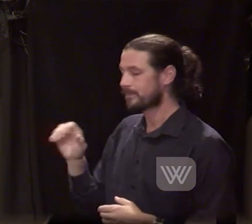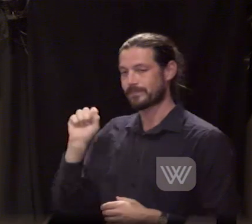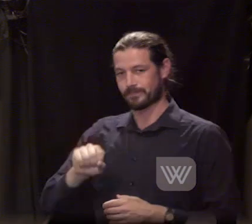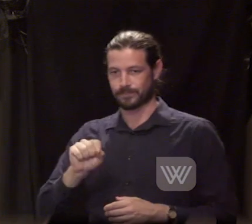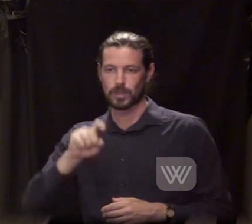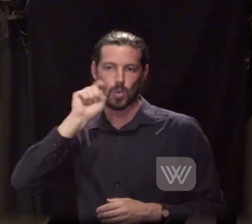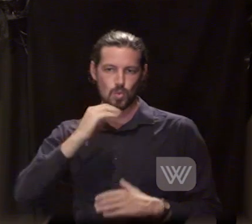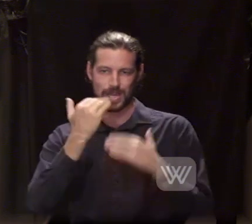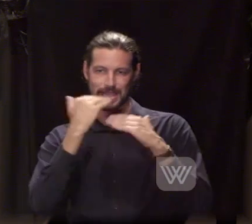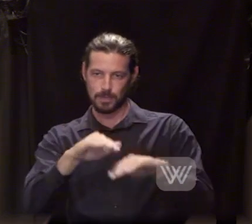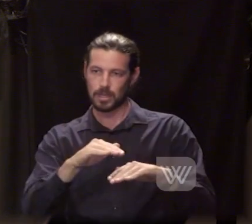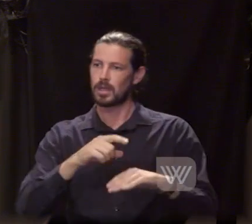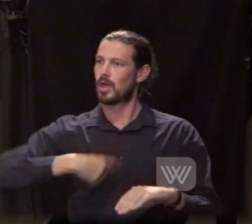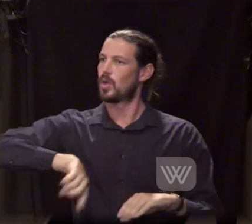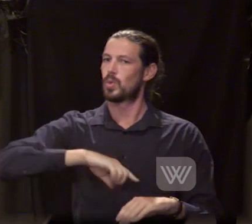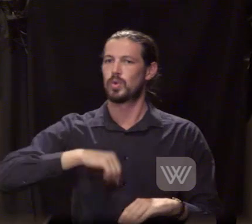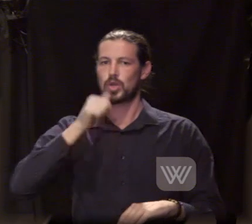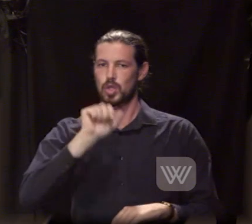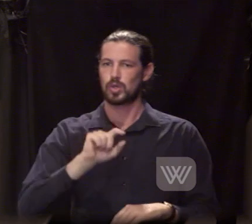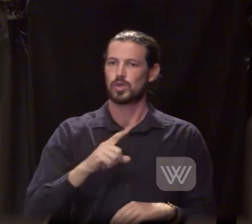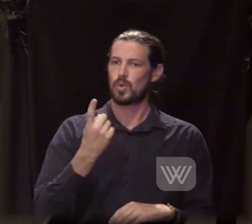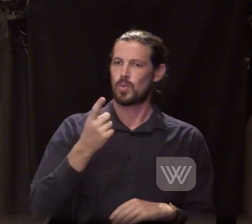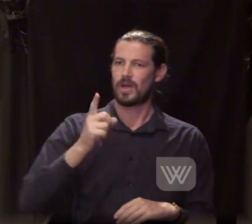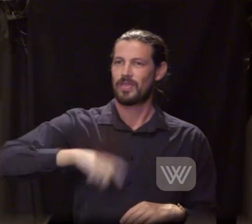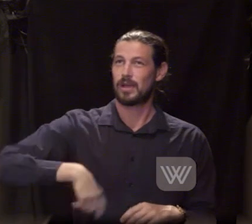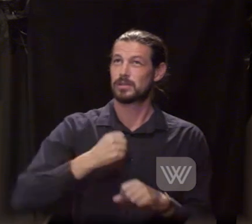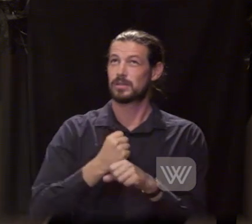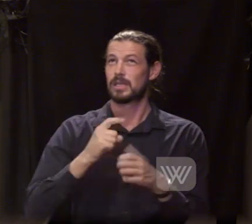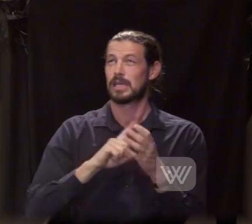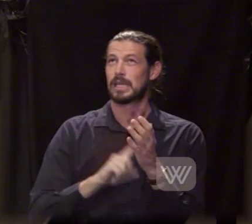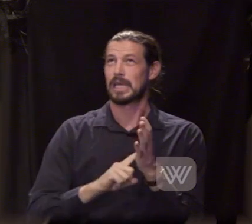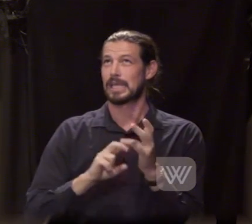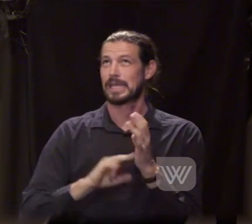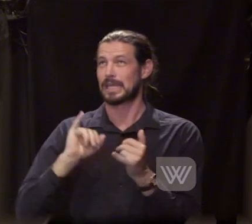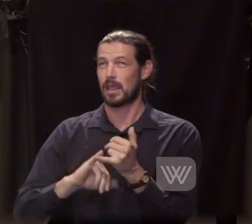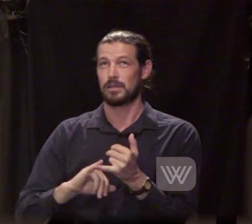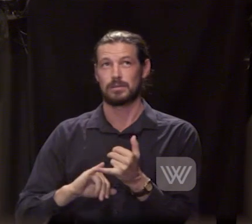We would go through about 1,000 gallons, and now I'm being an American and not knowing the conversion,